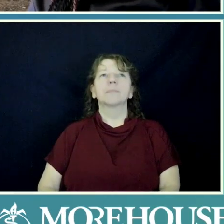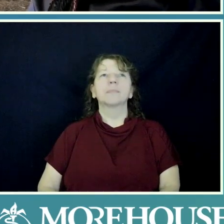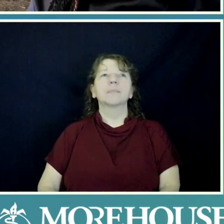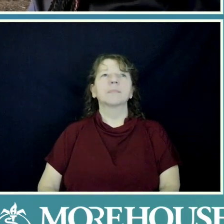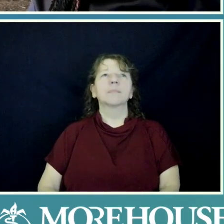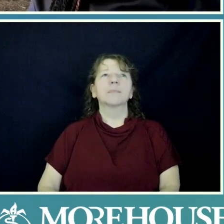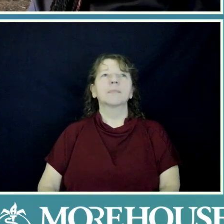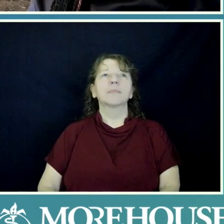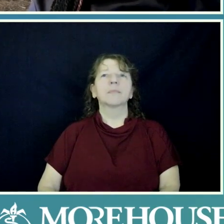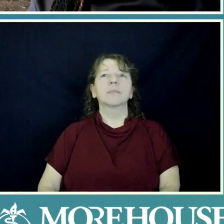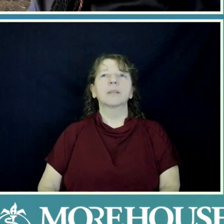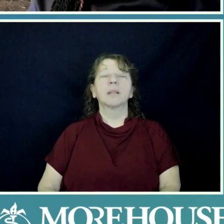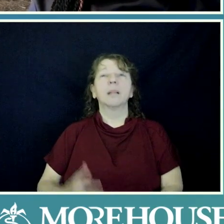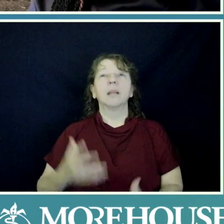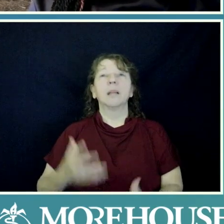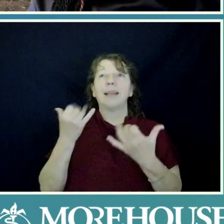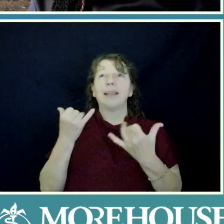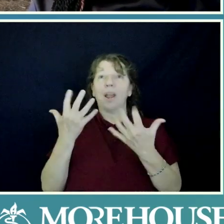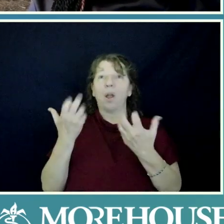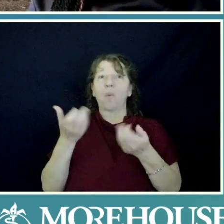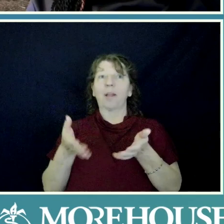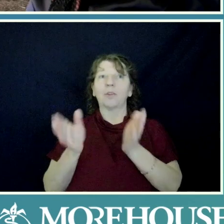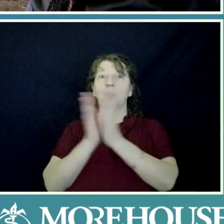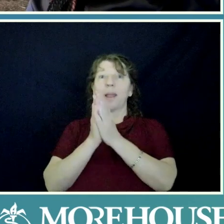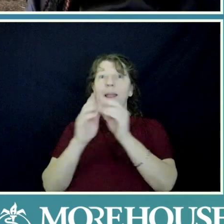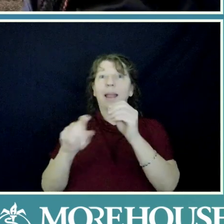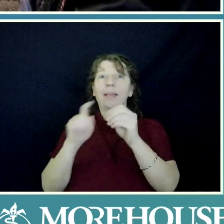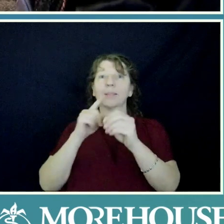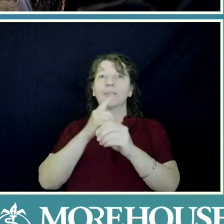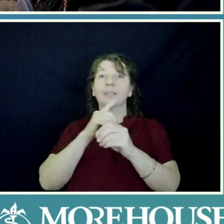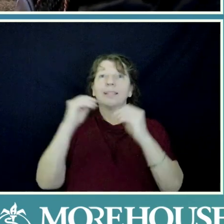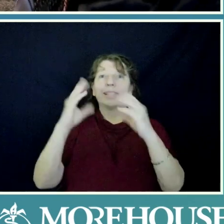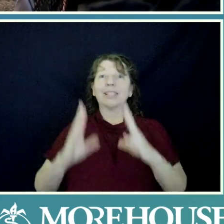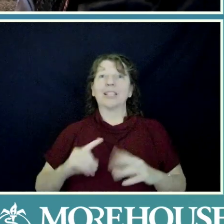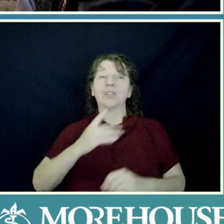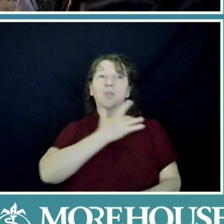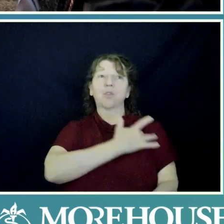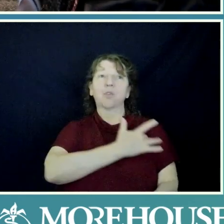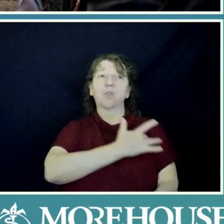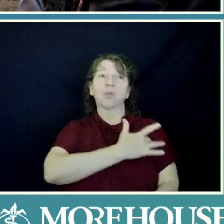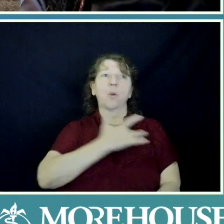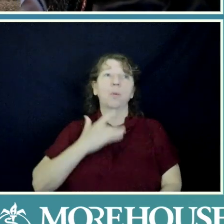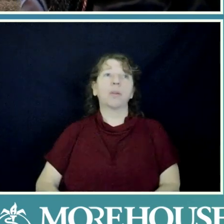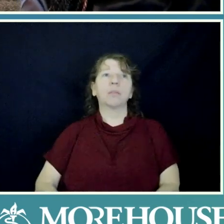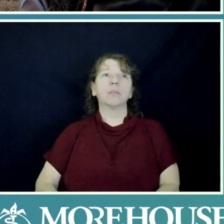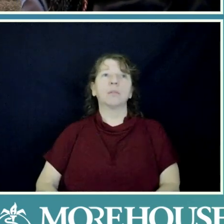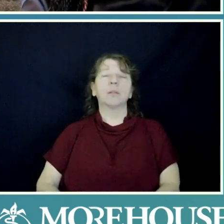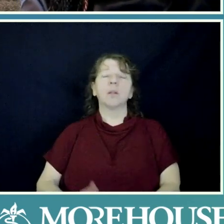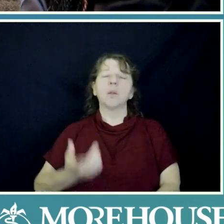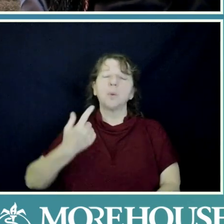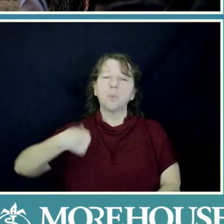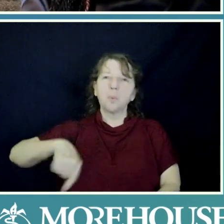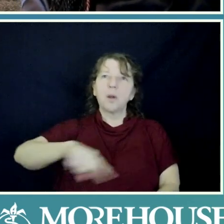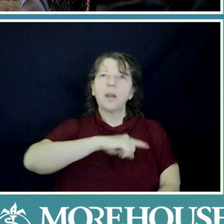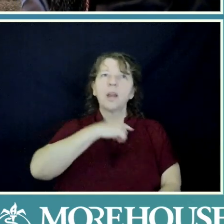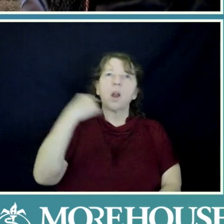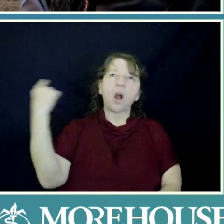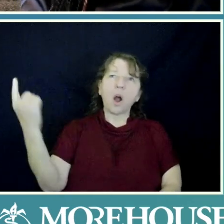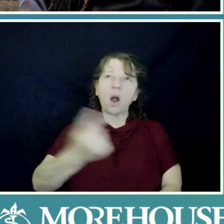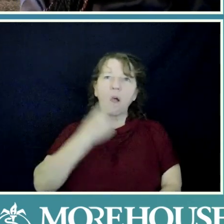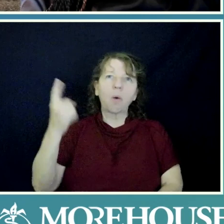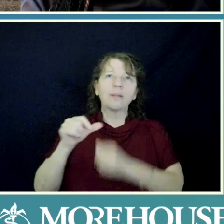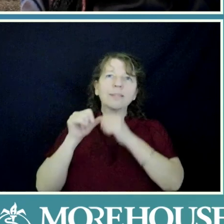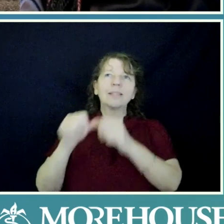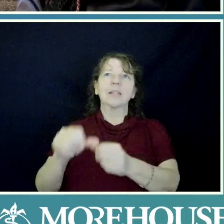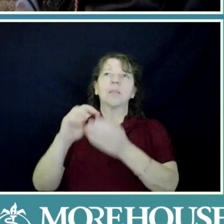I would like to now recite the teacher's oath. We are all and always students. We